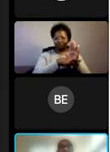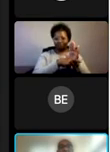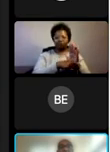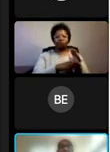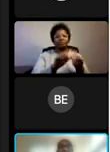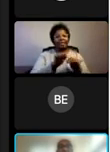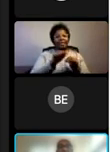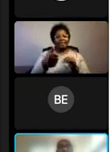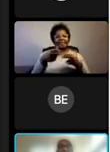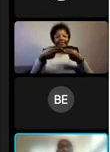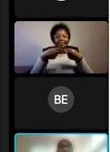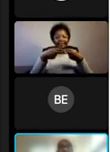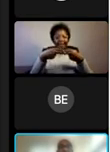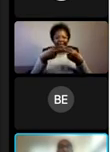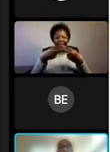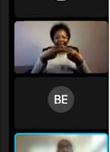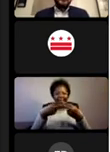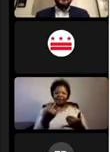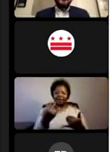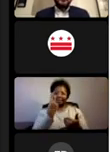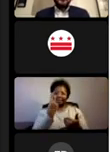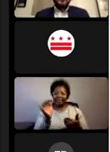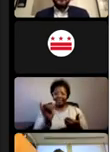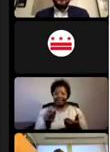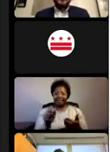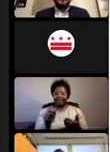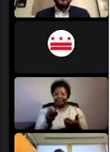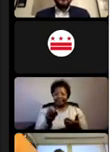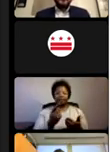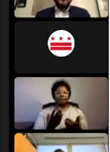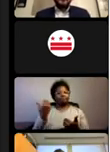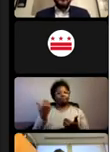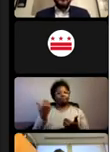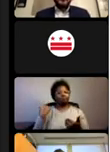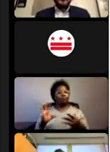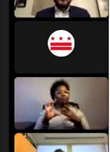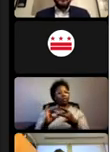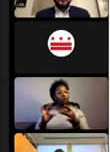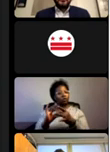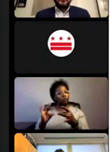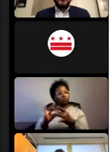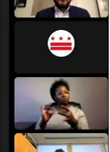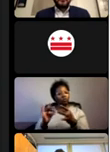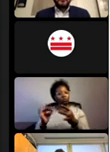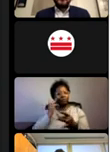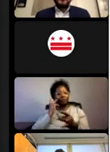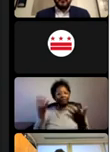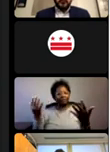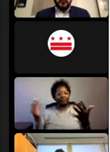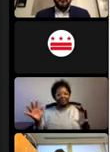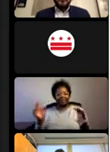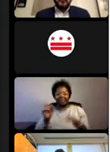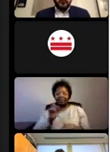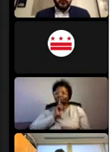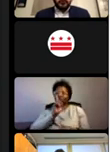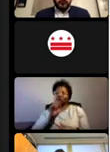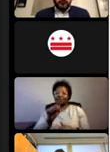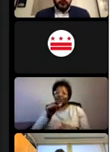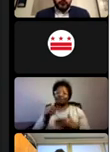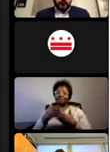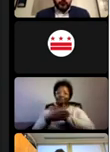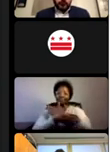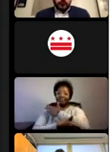So as you can see, as we have seen in the news, the nation is seeing an